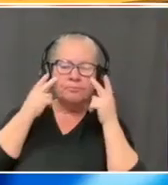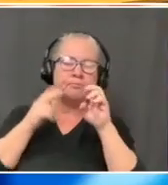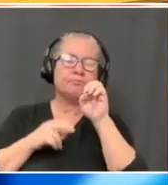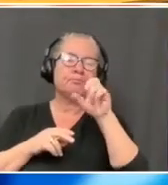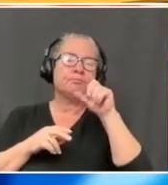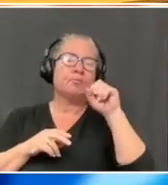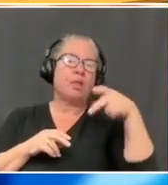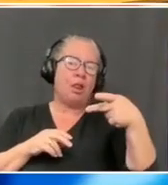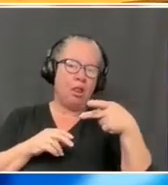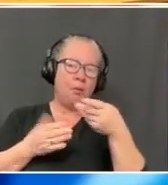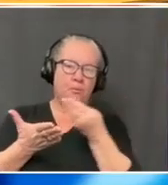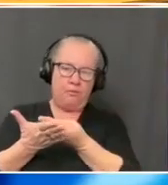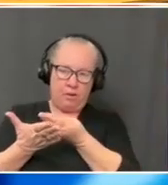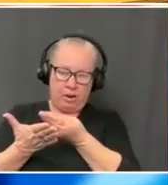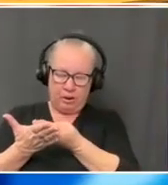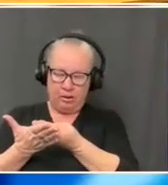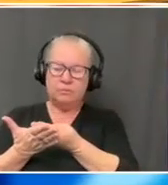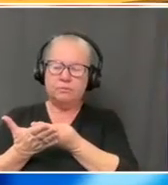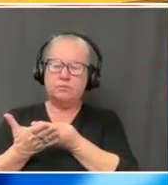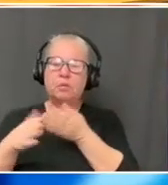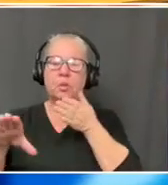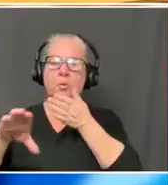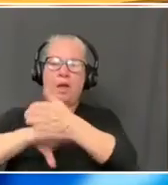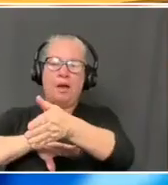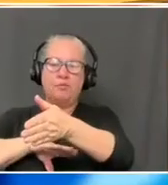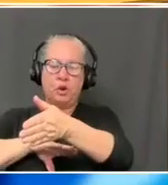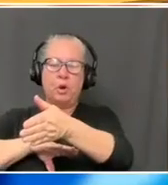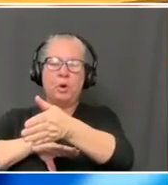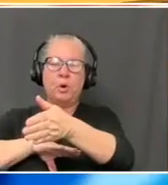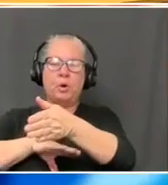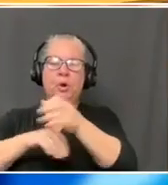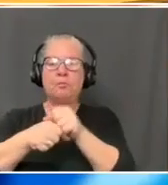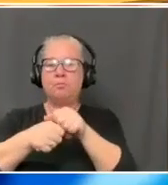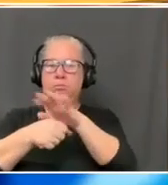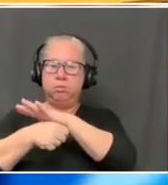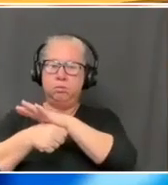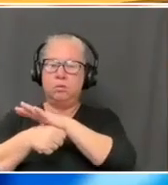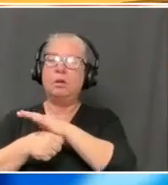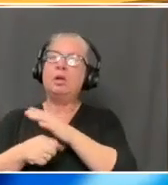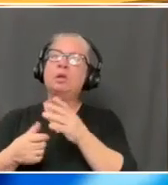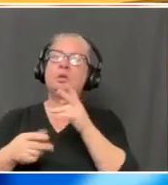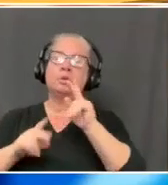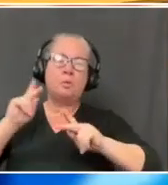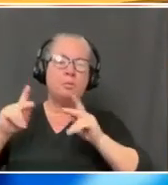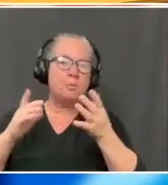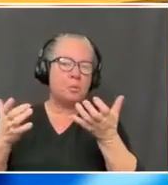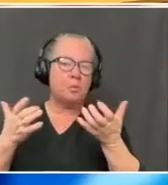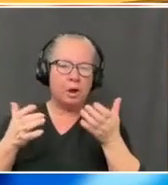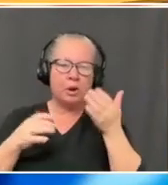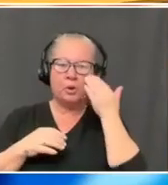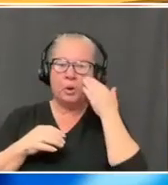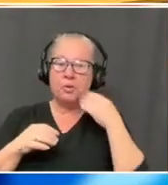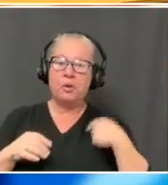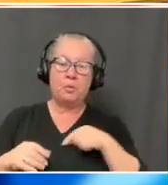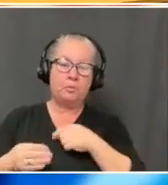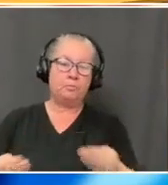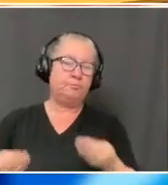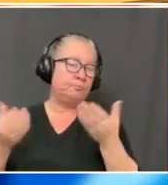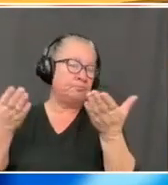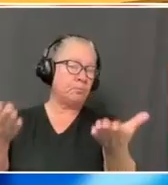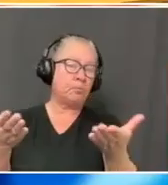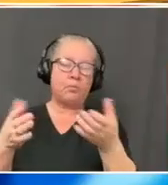provided, I mean, it was right after the pandemic. And so clearly people wanted to make sure that we were offering extended